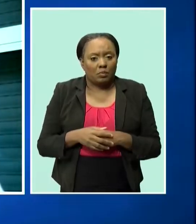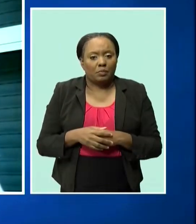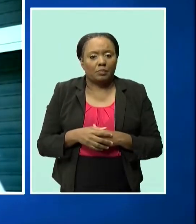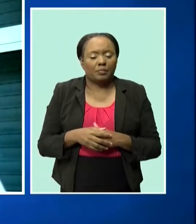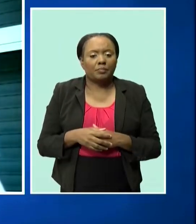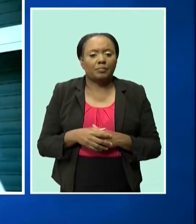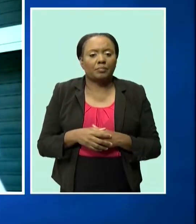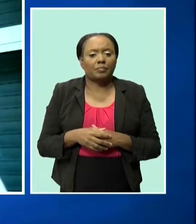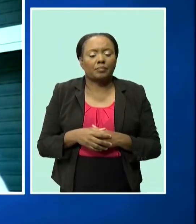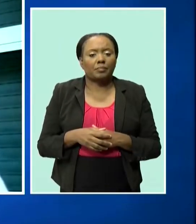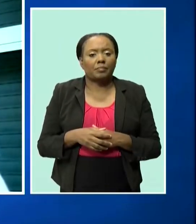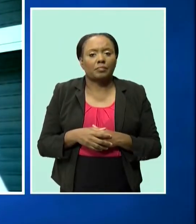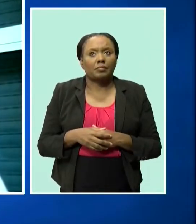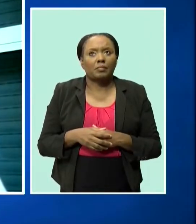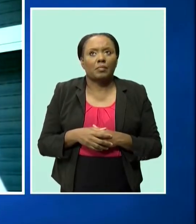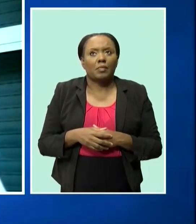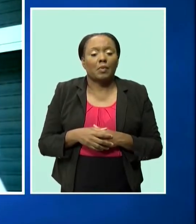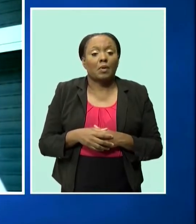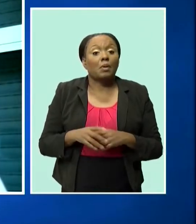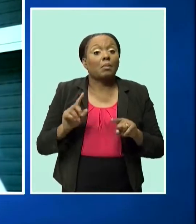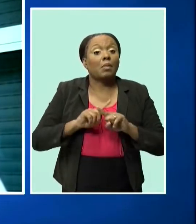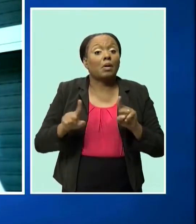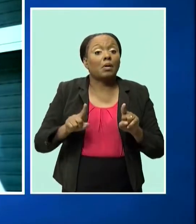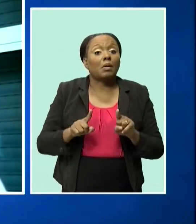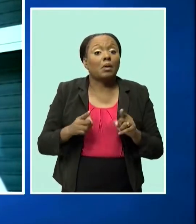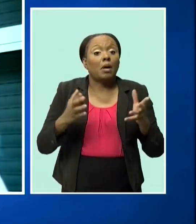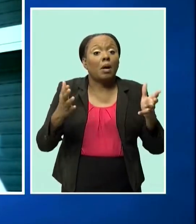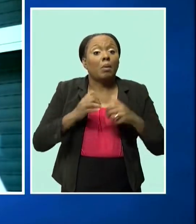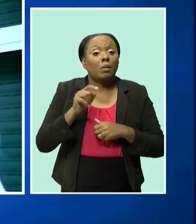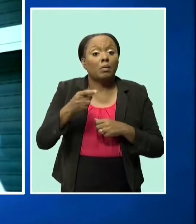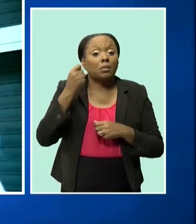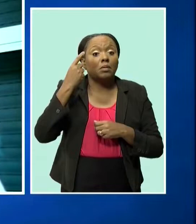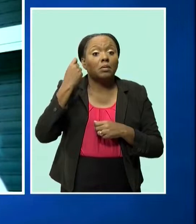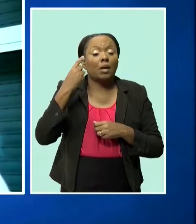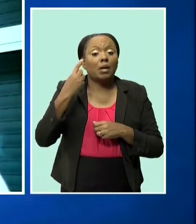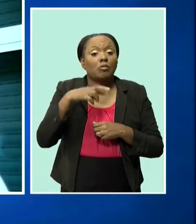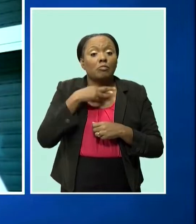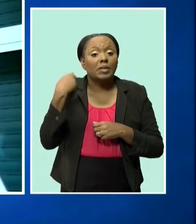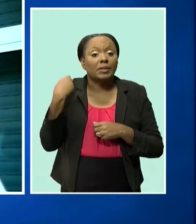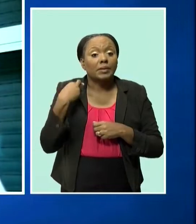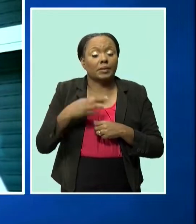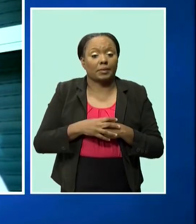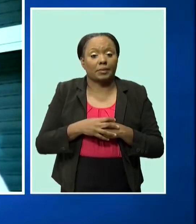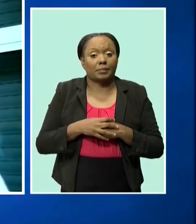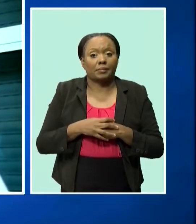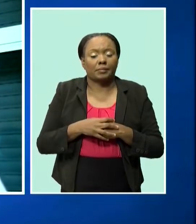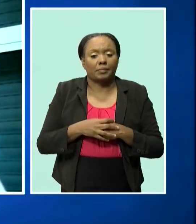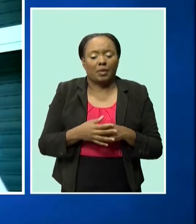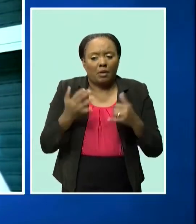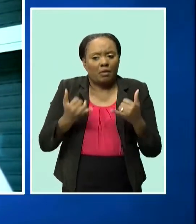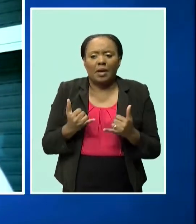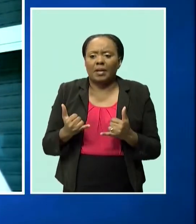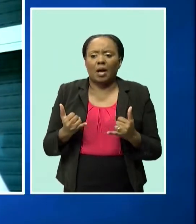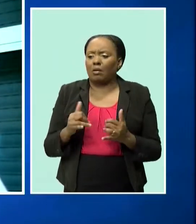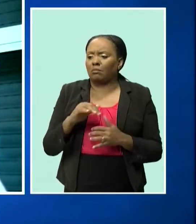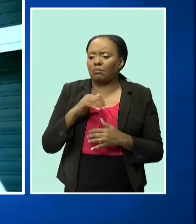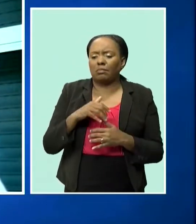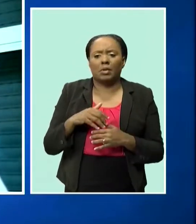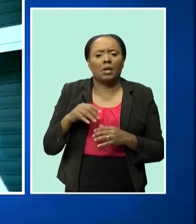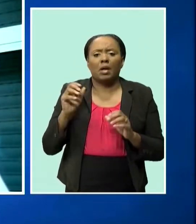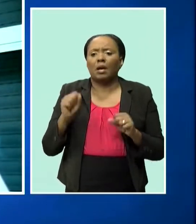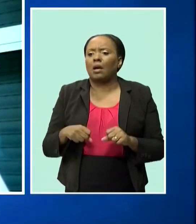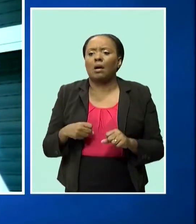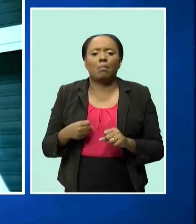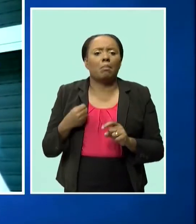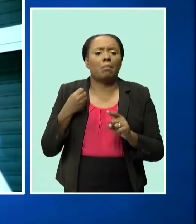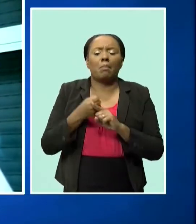understand the risk here. It could play out that, right now it's disorganized. It could pass through in the